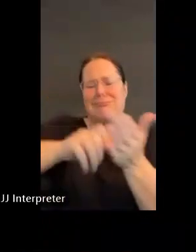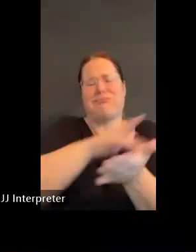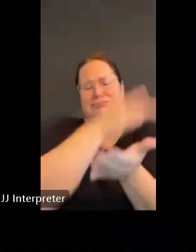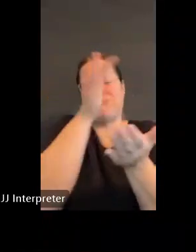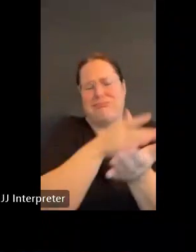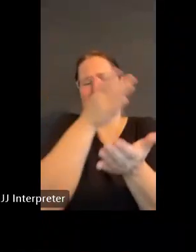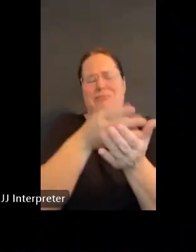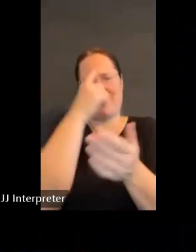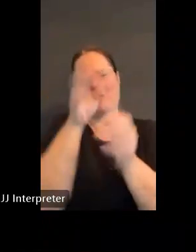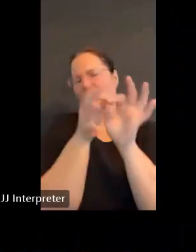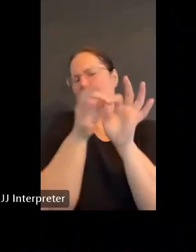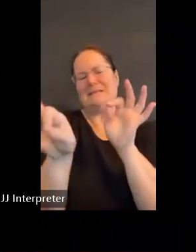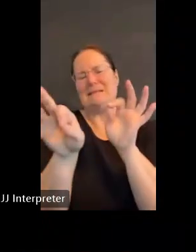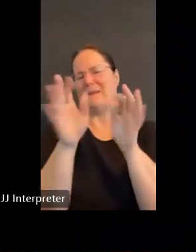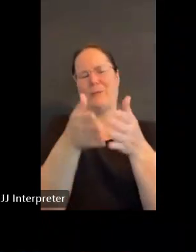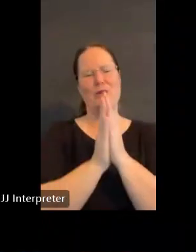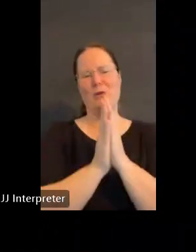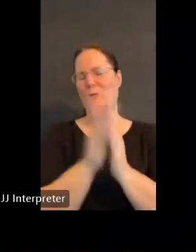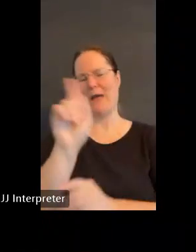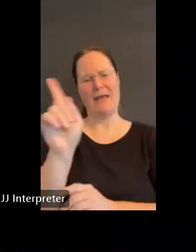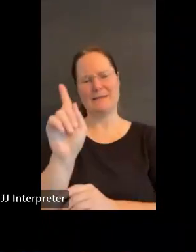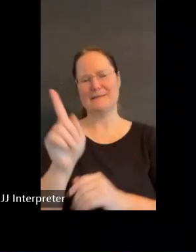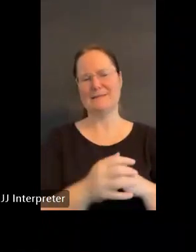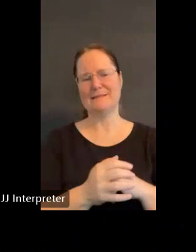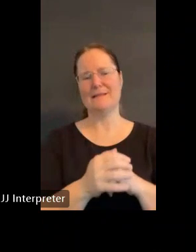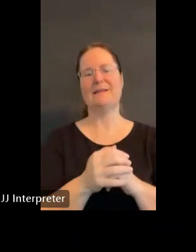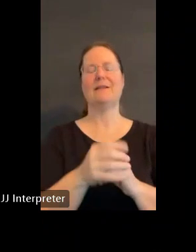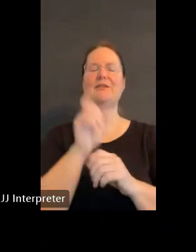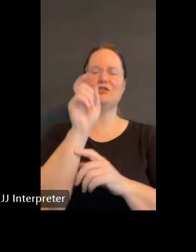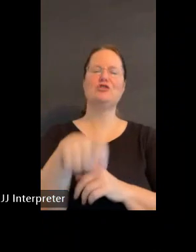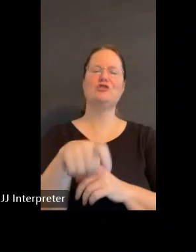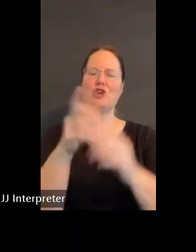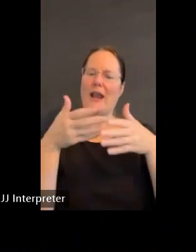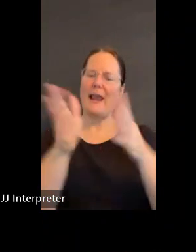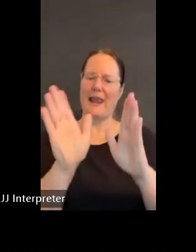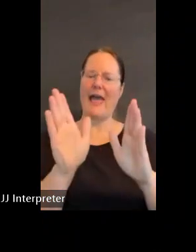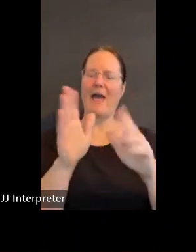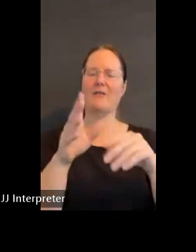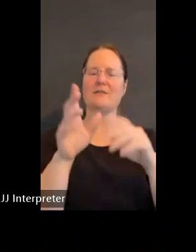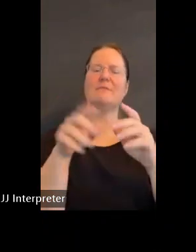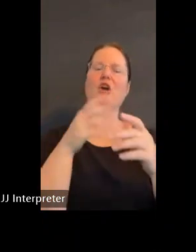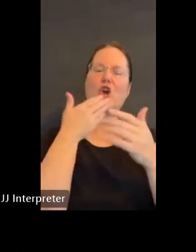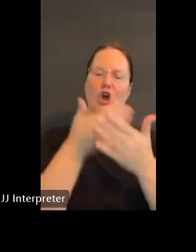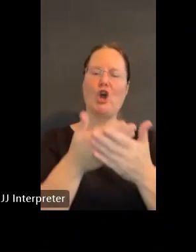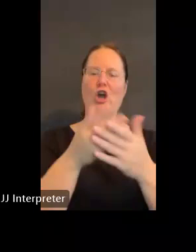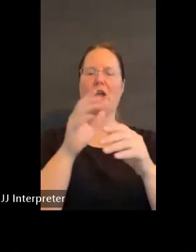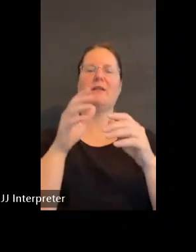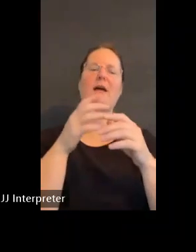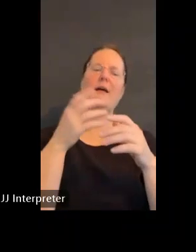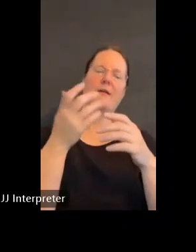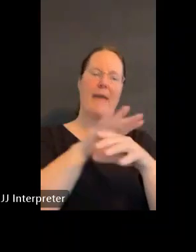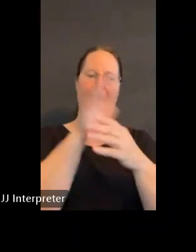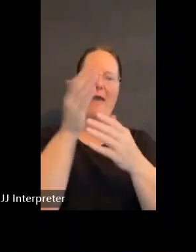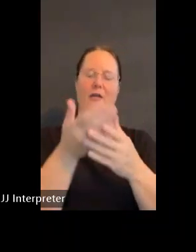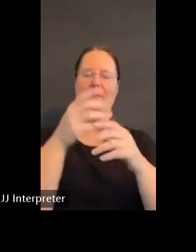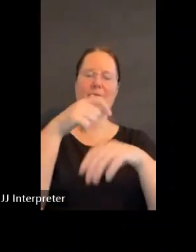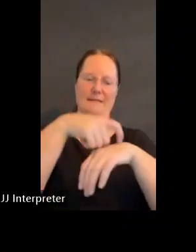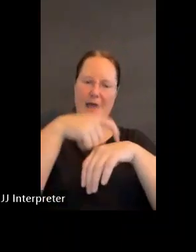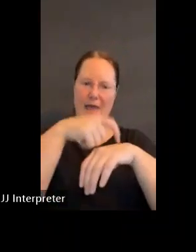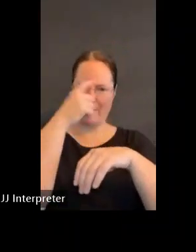request. You should make sure that you're allowing sufficient time for documentation to be submitted and that you're responding back in a